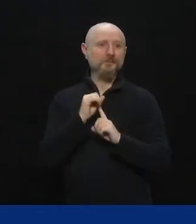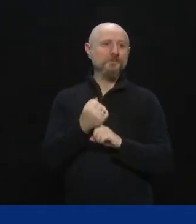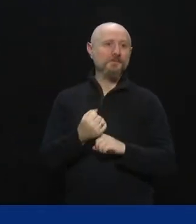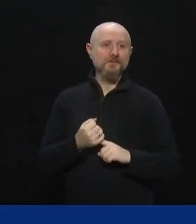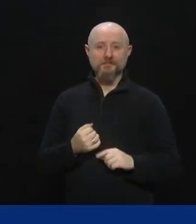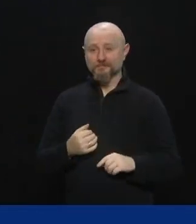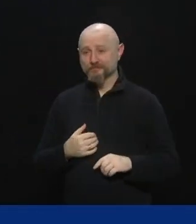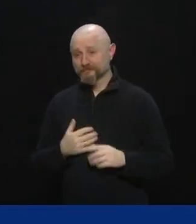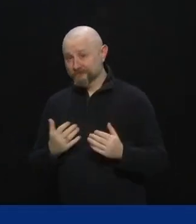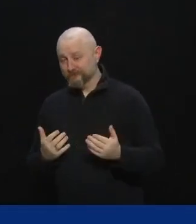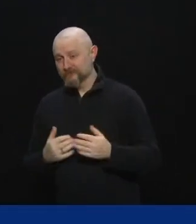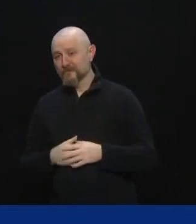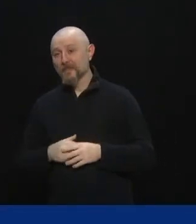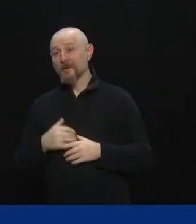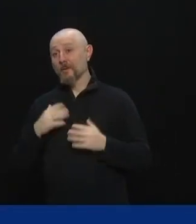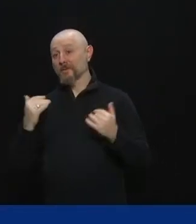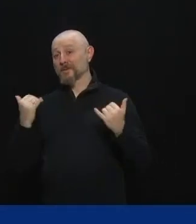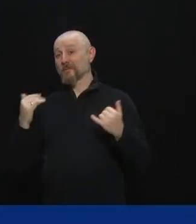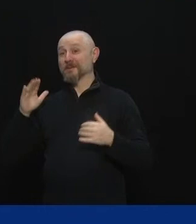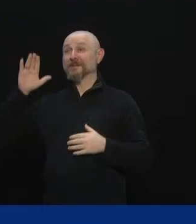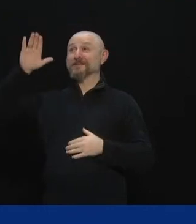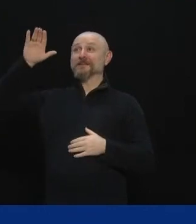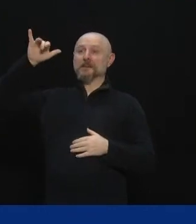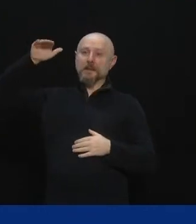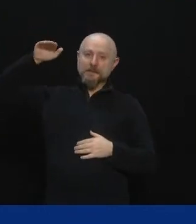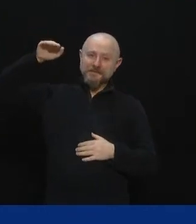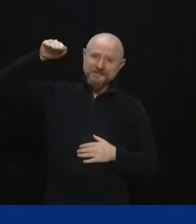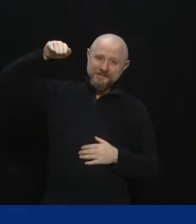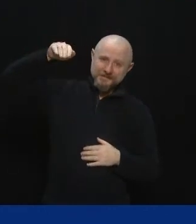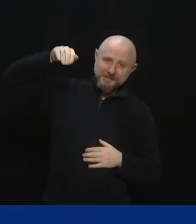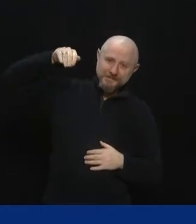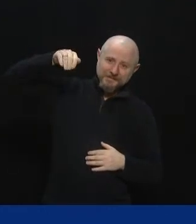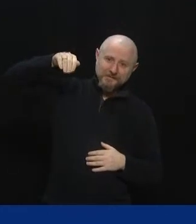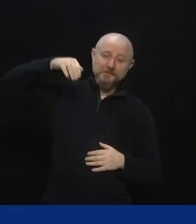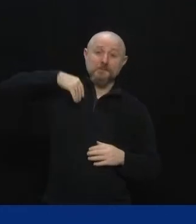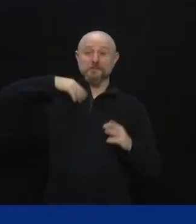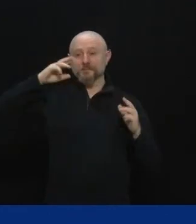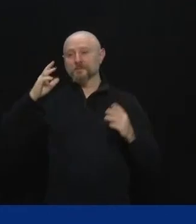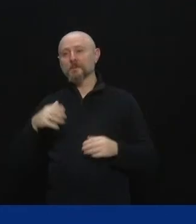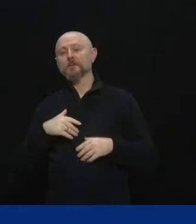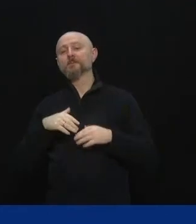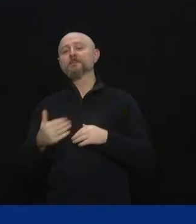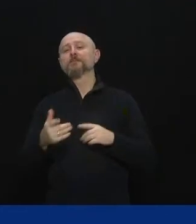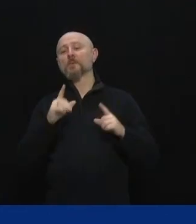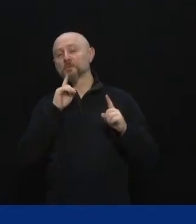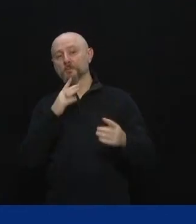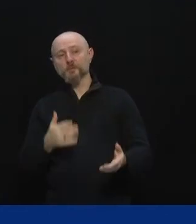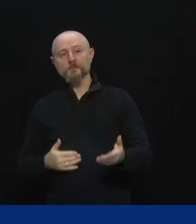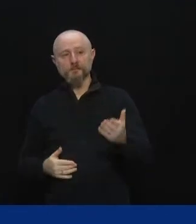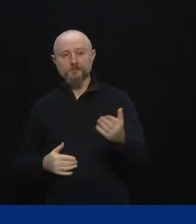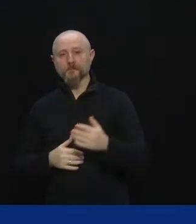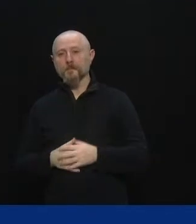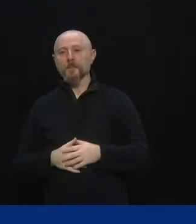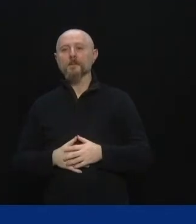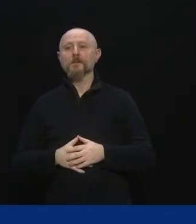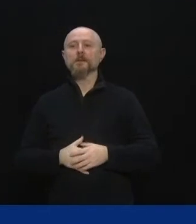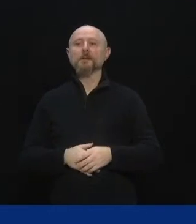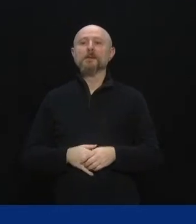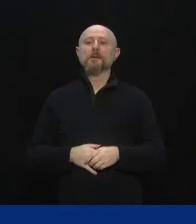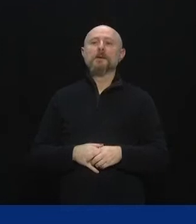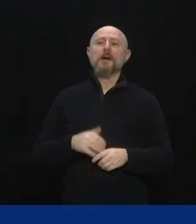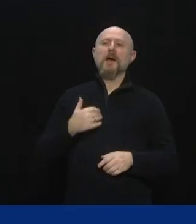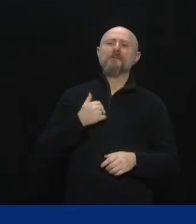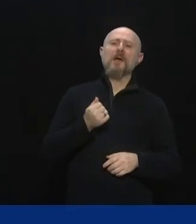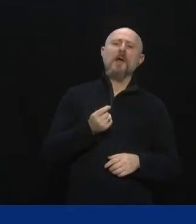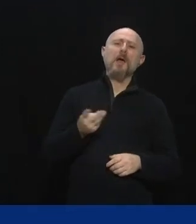this possible plateau, we could achieve that. Zach? Governor, a couple of questions regarding a couple issues that I didn't